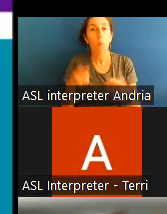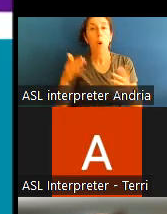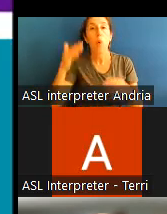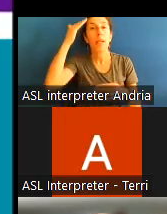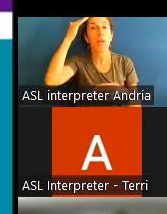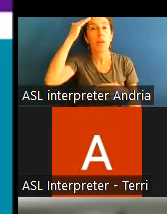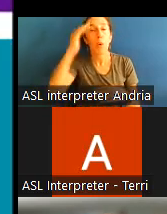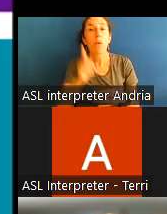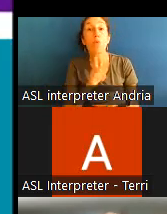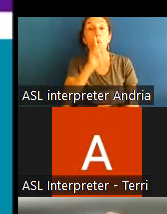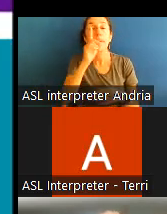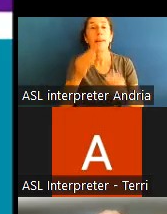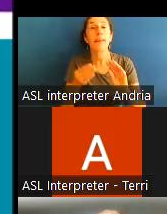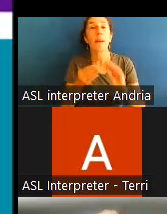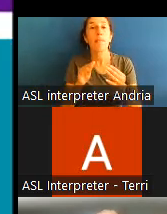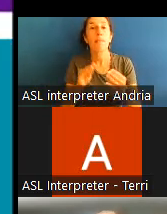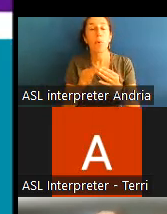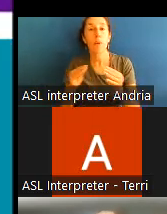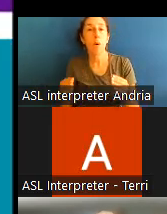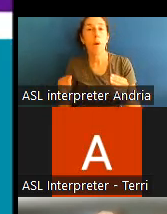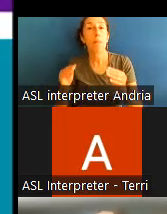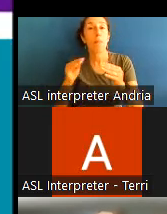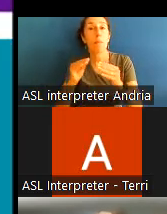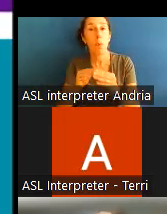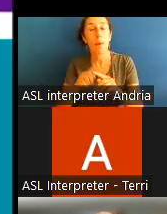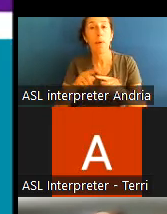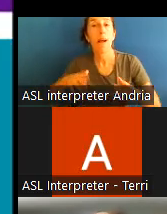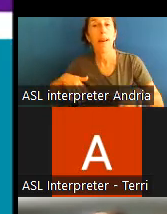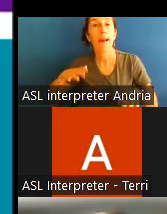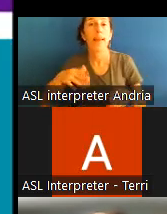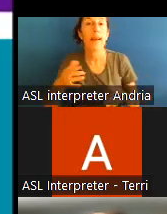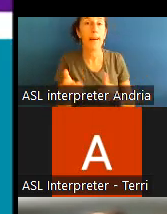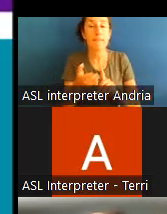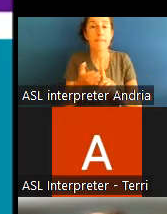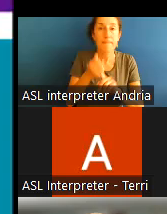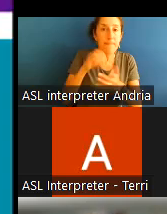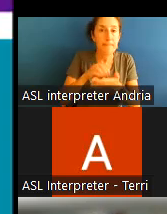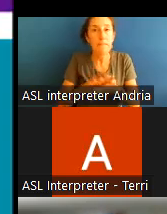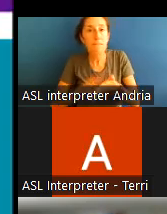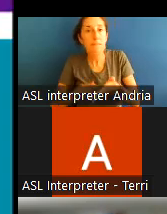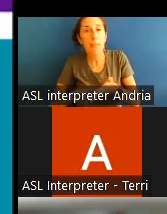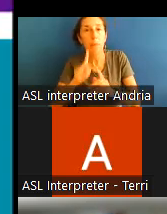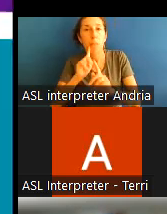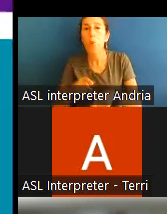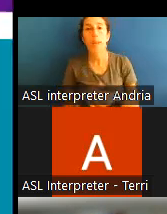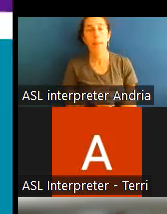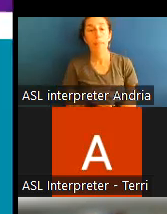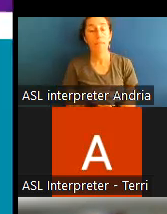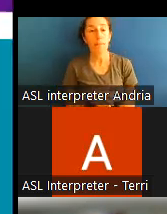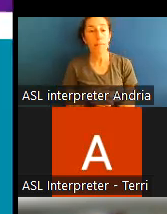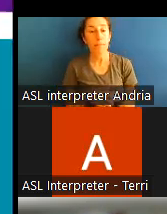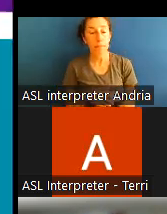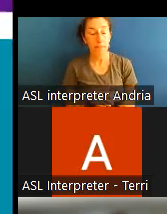transgender population has not been studied as much. Why is it higher